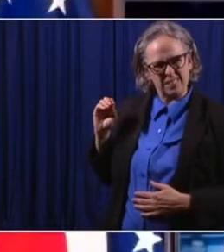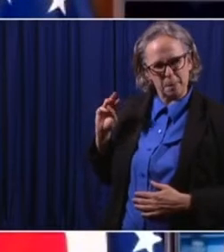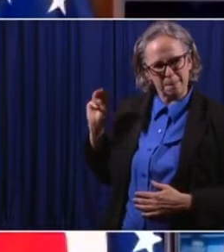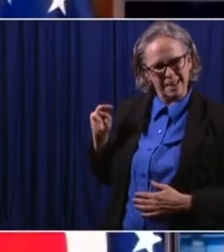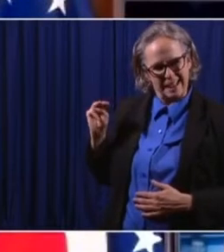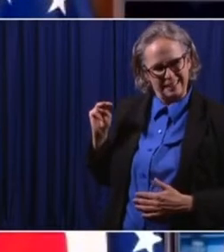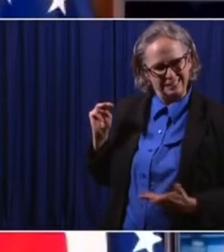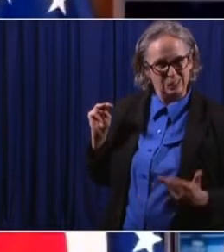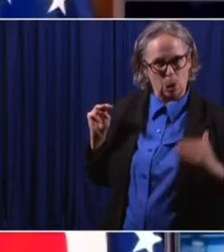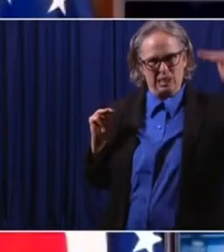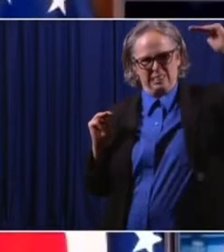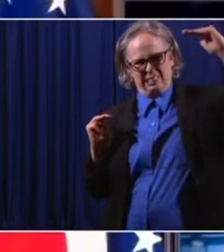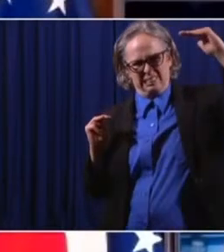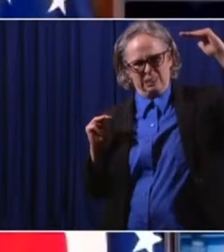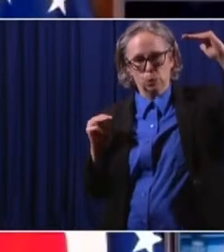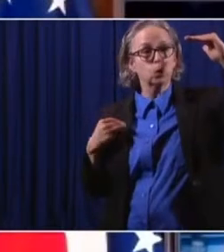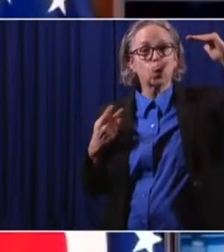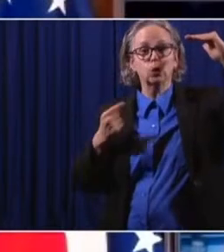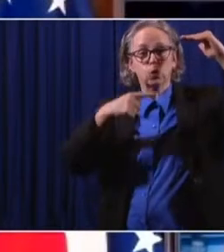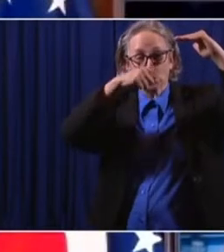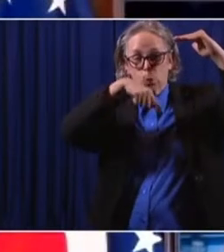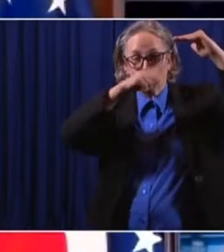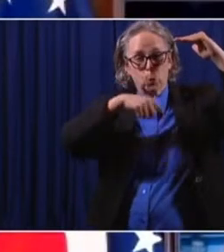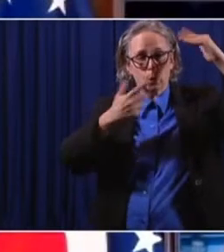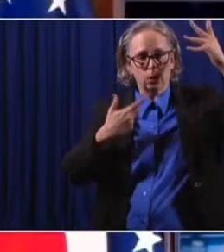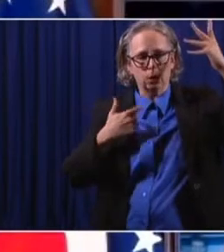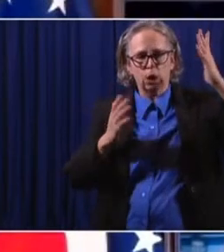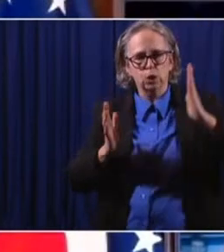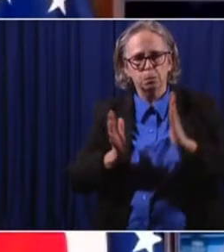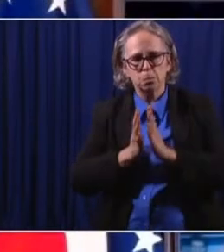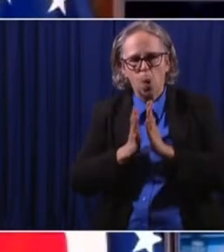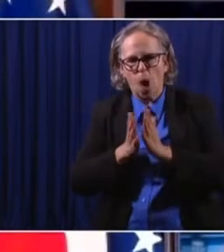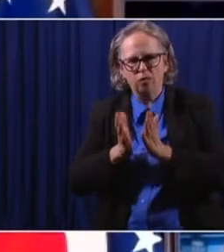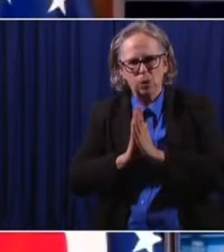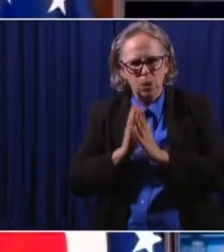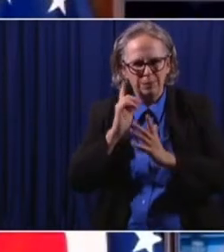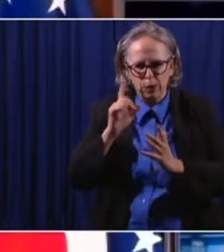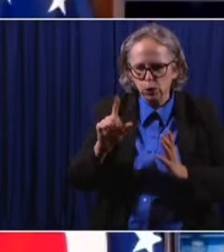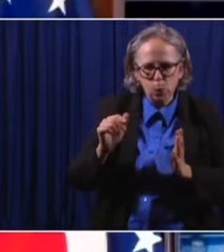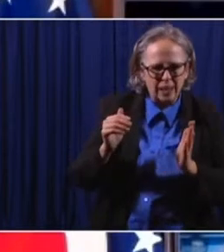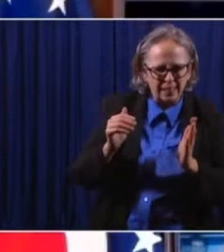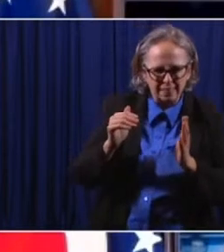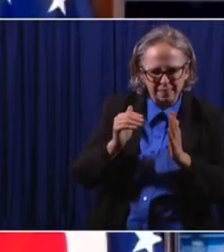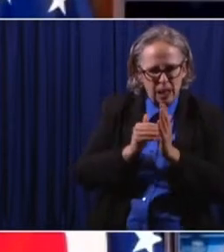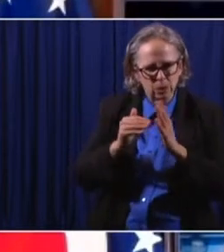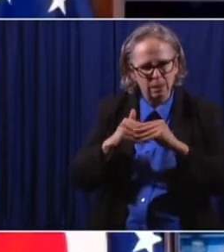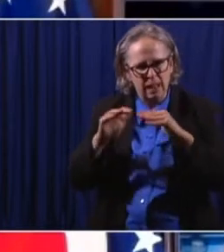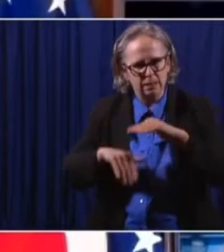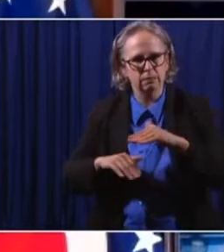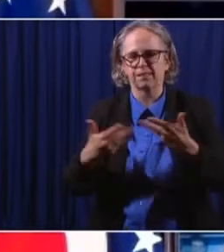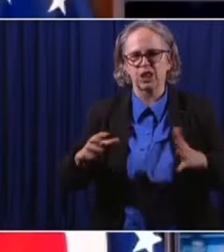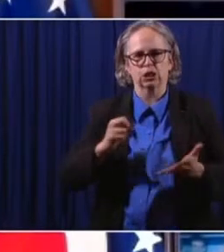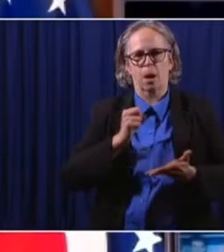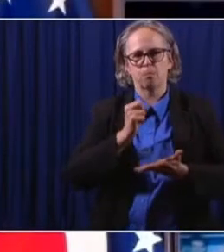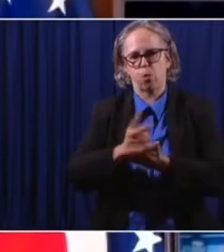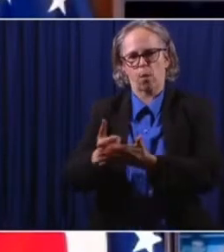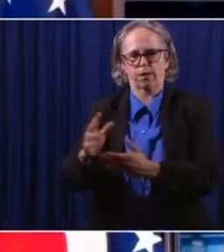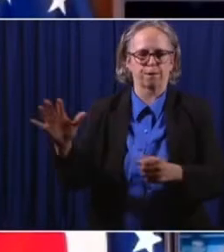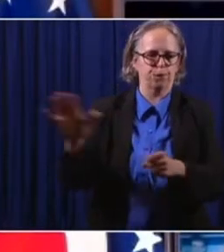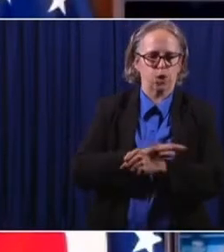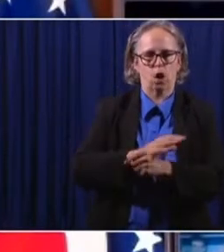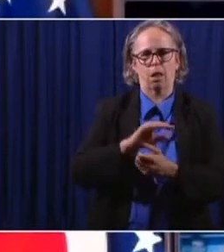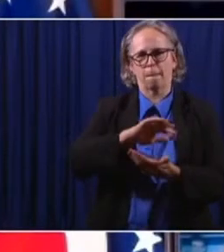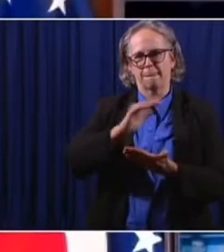we handled this is that for the smaller requests under $20,000, they will get the entire requested amount for those